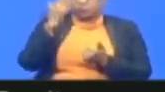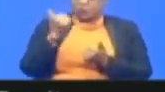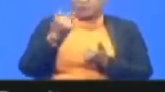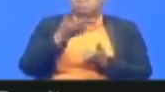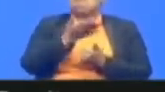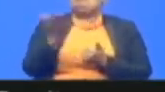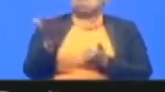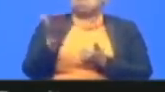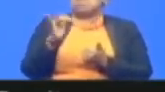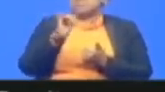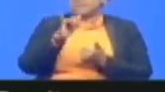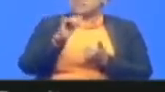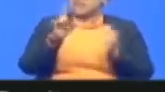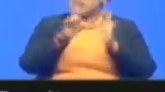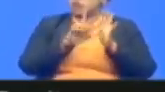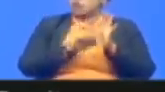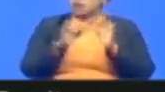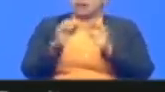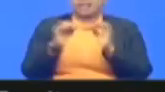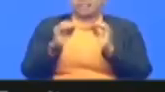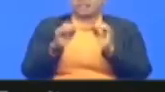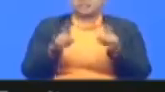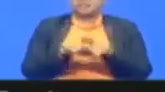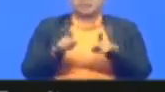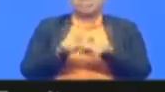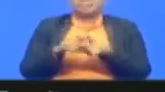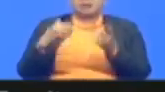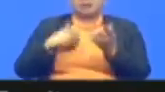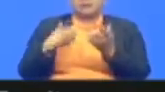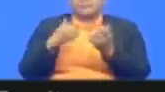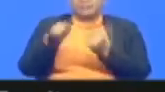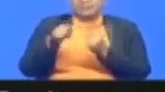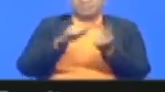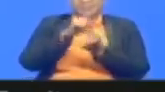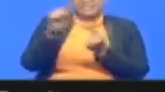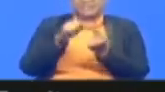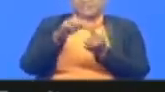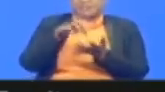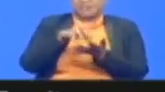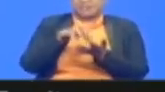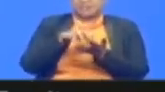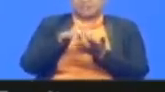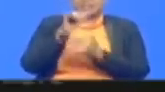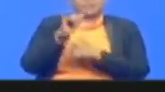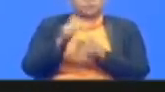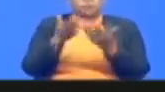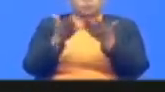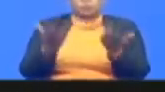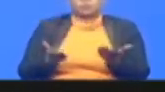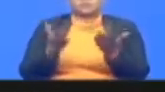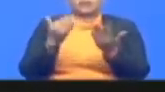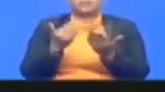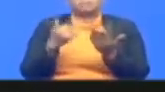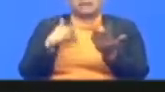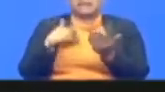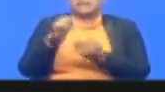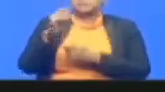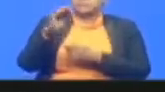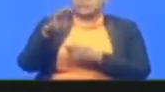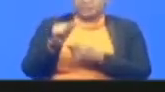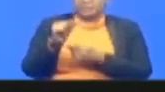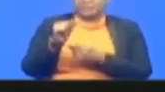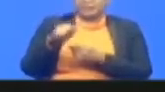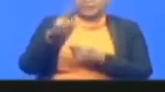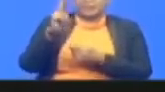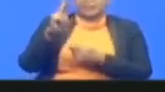still illegal was also put in by this particular case that was put forward by civil rights group FIDA, Kenya Human